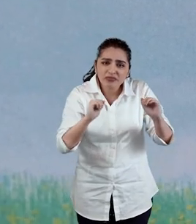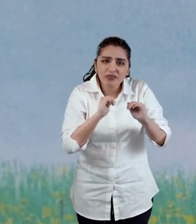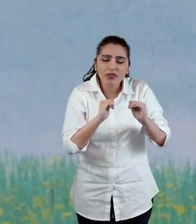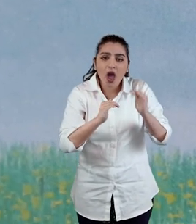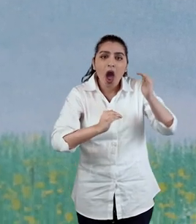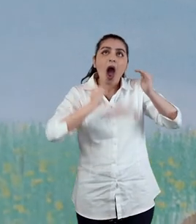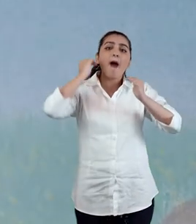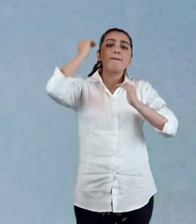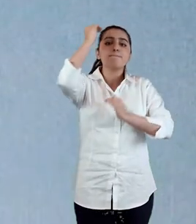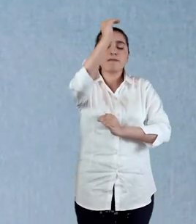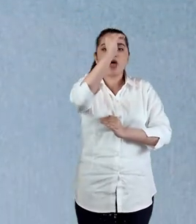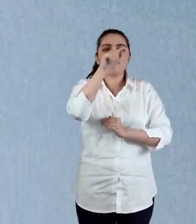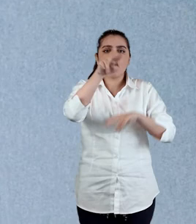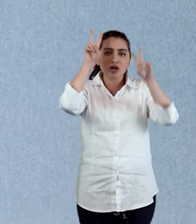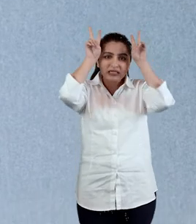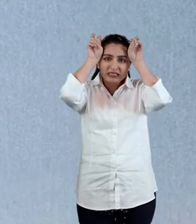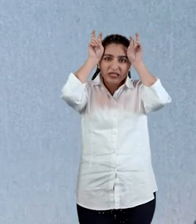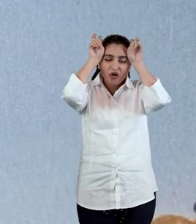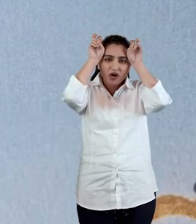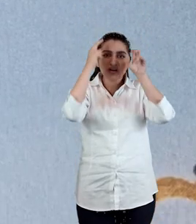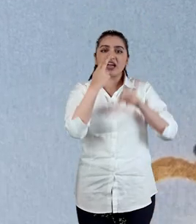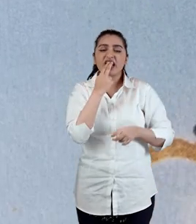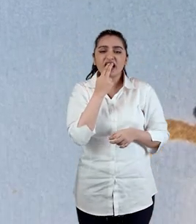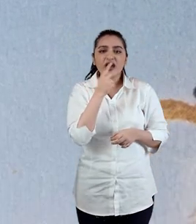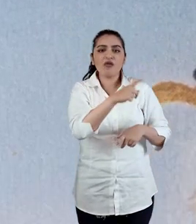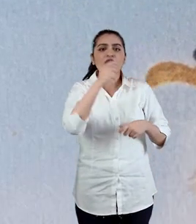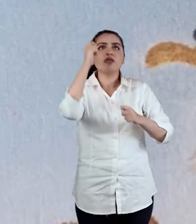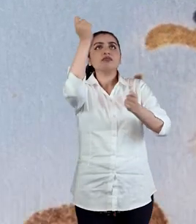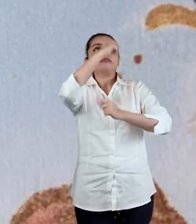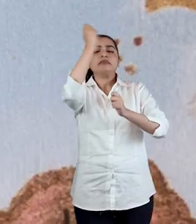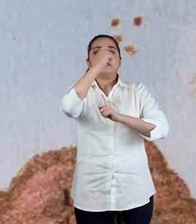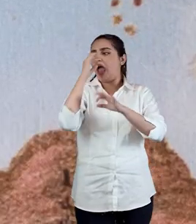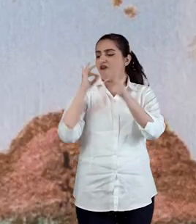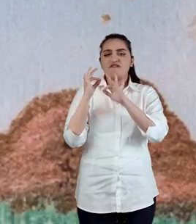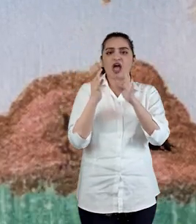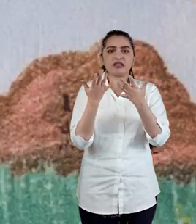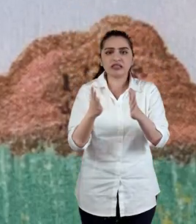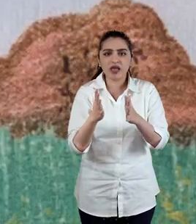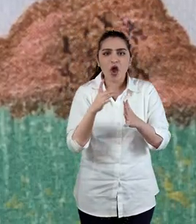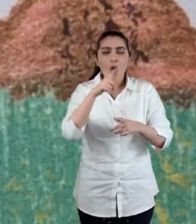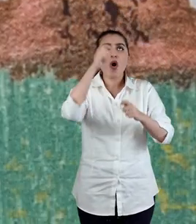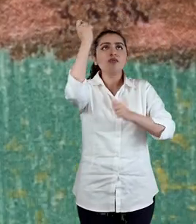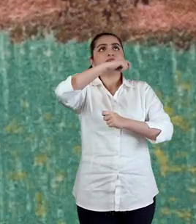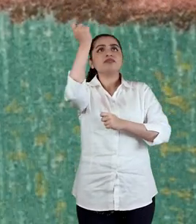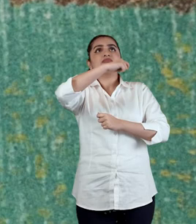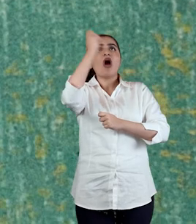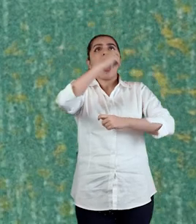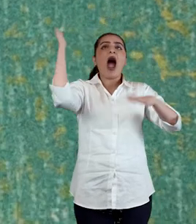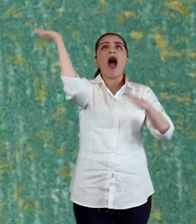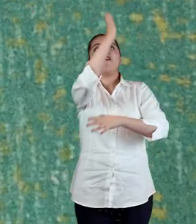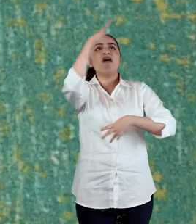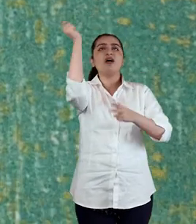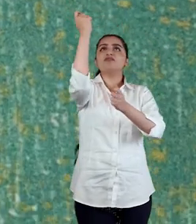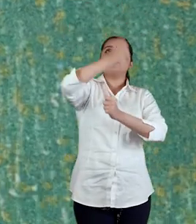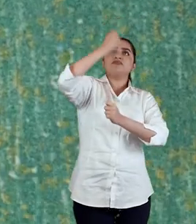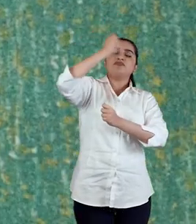air. Then he tripped on some mud Mole had dug from the ground, and his kite flew away without